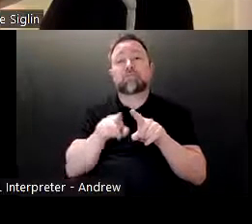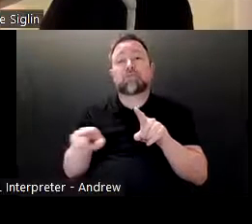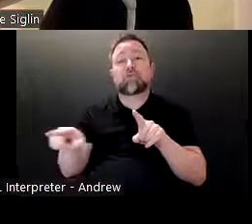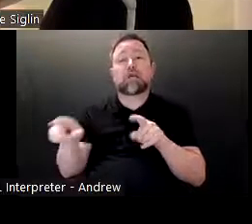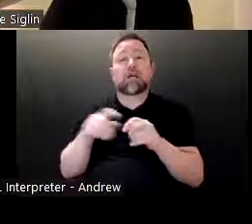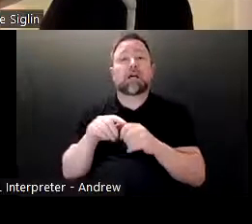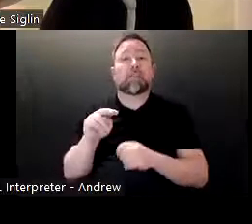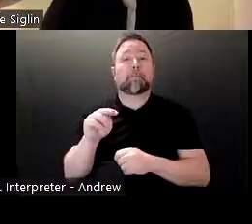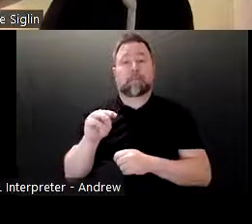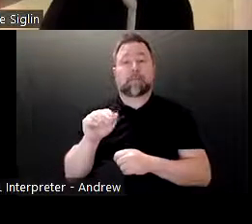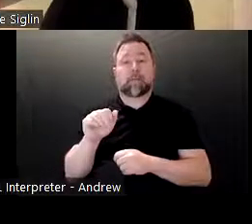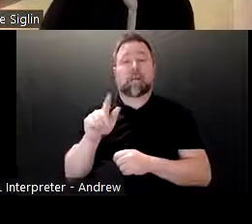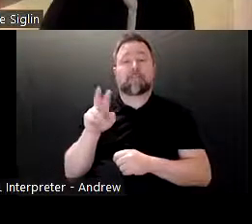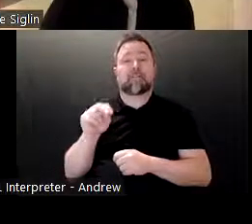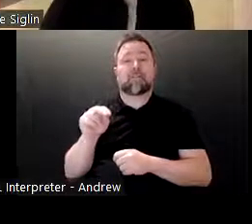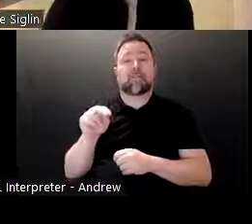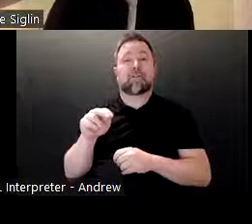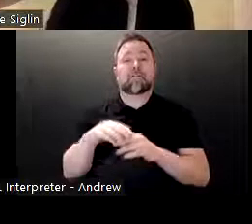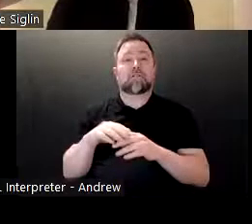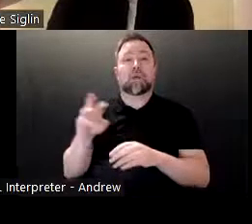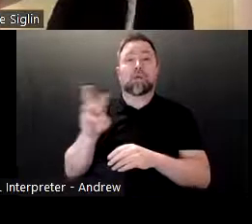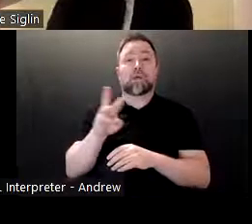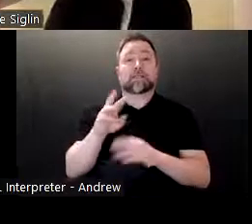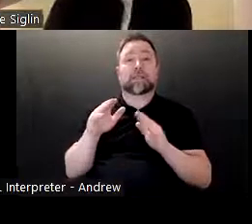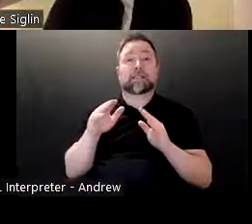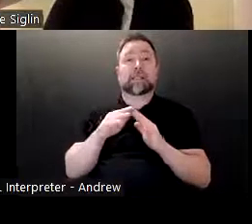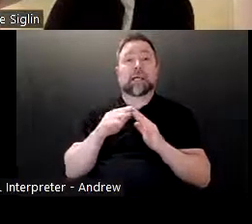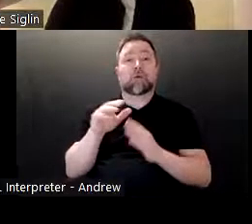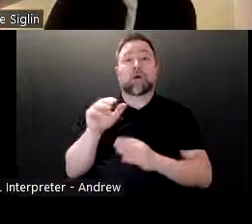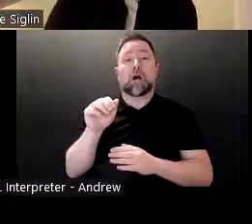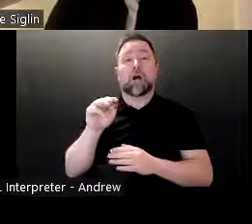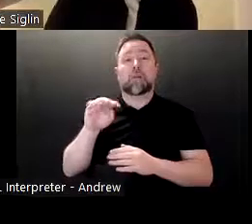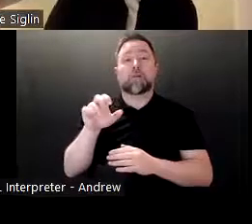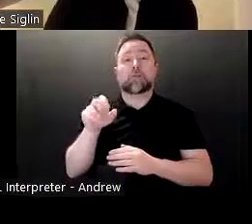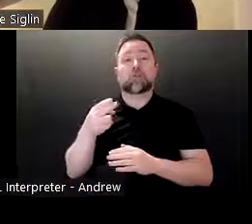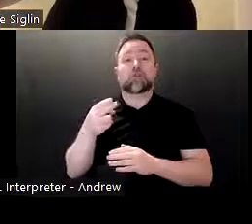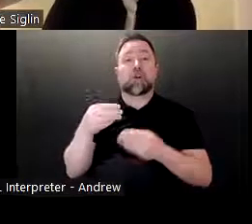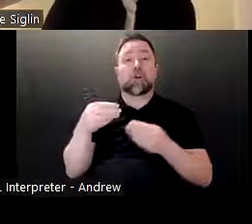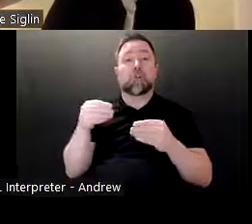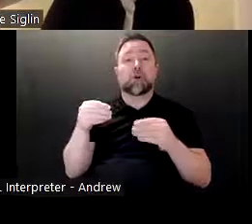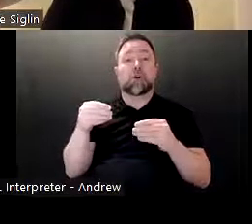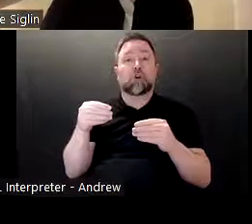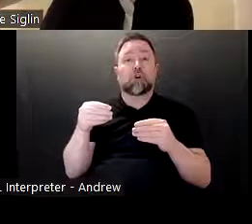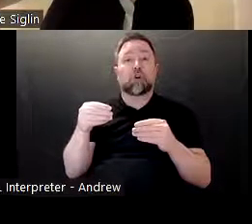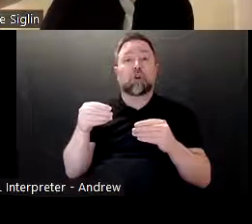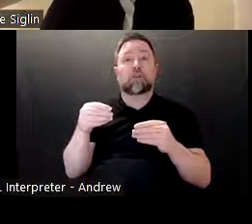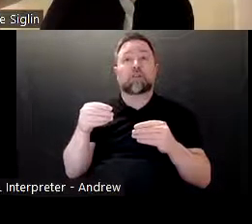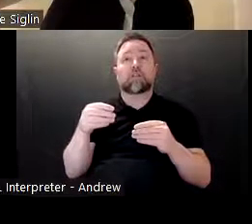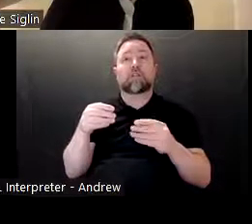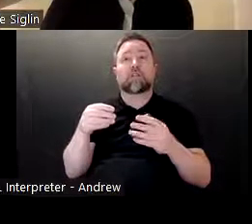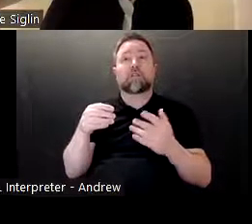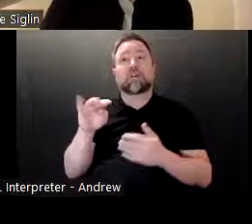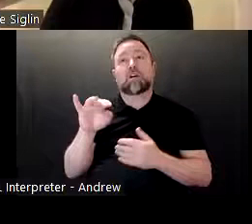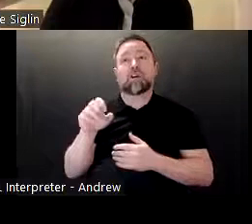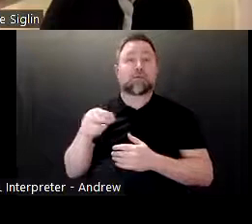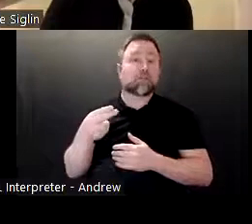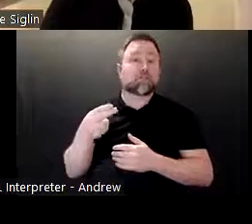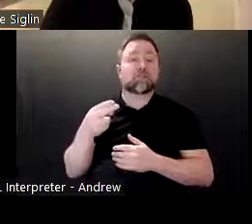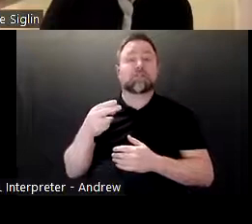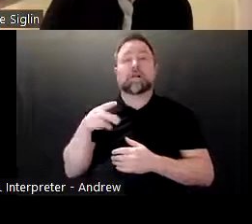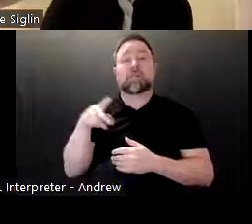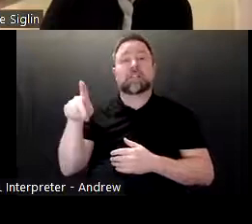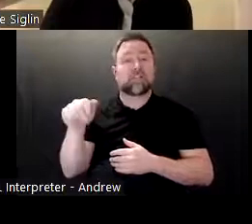to Westtown Amish Market and stocked up on delectable bites like Amish whoopie pies, Pennsylvania Dutch